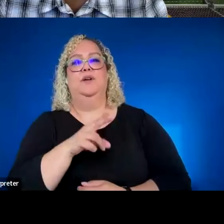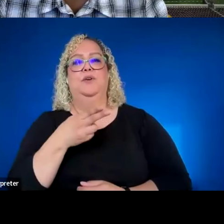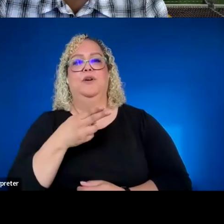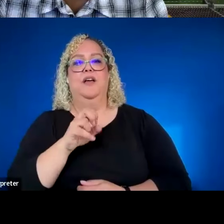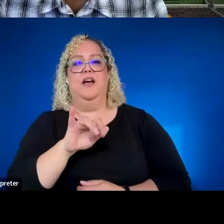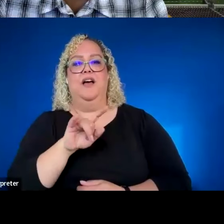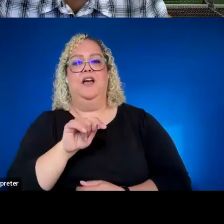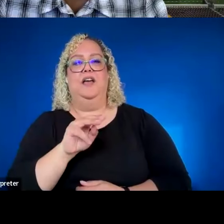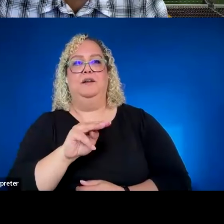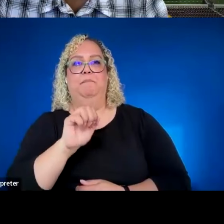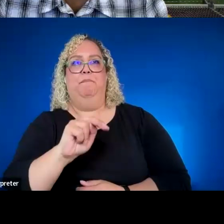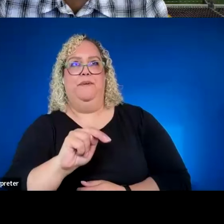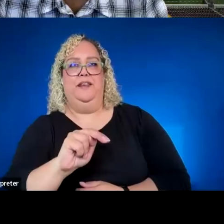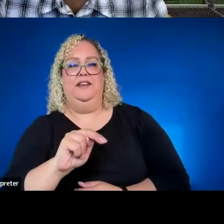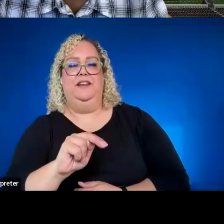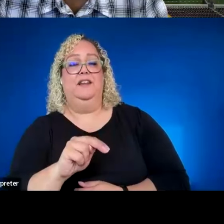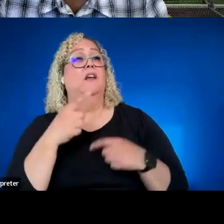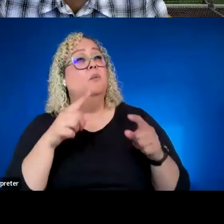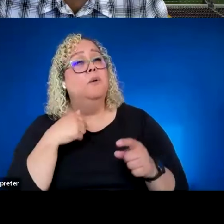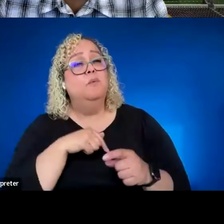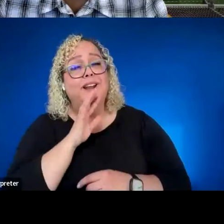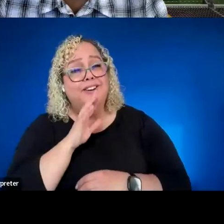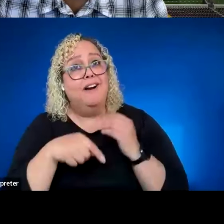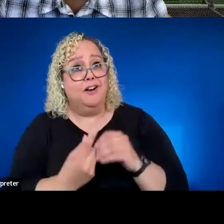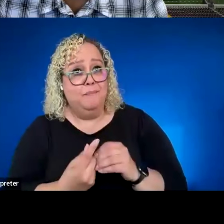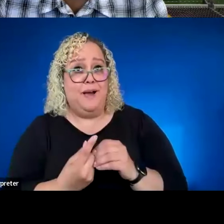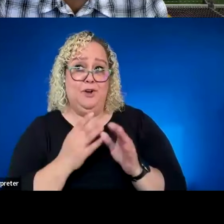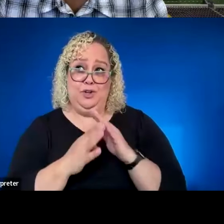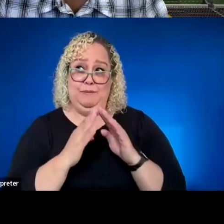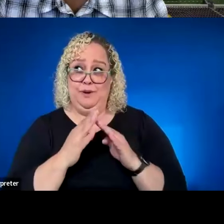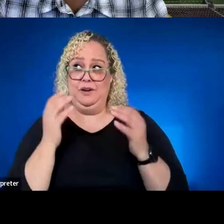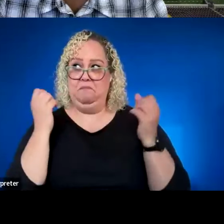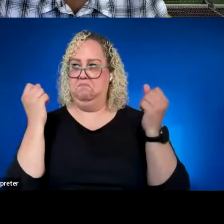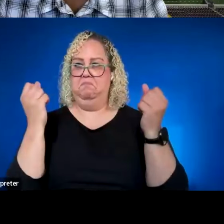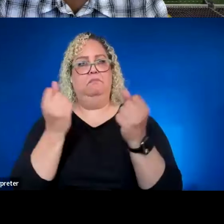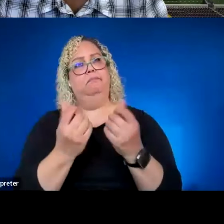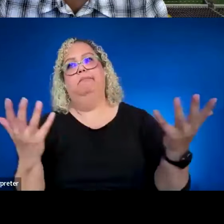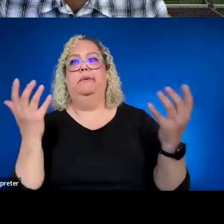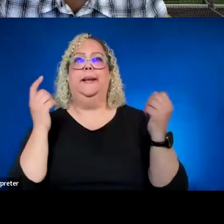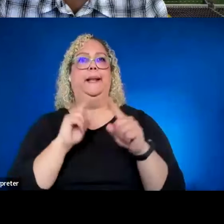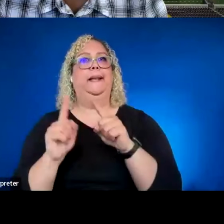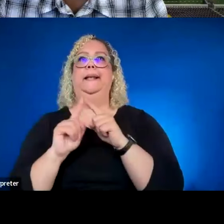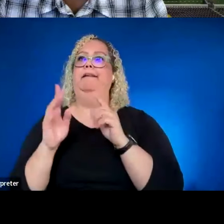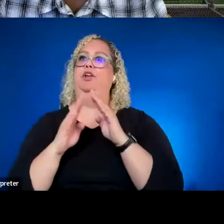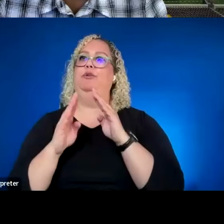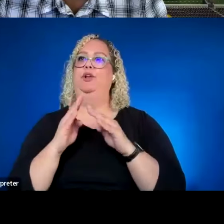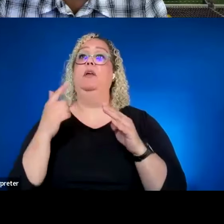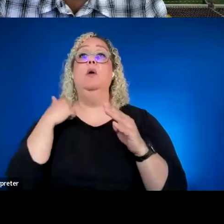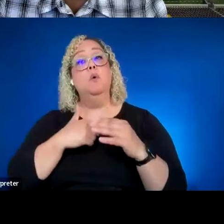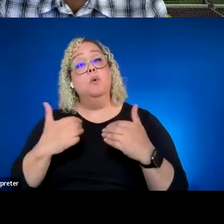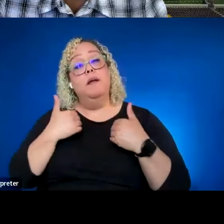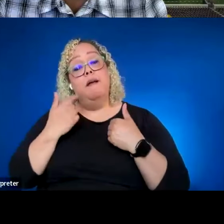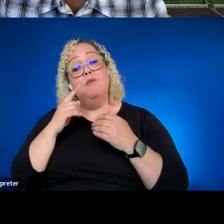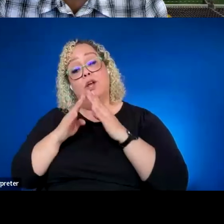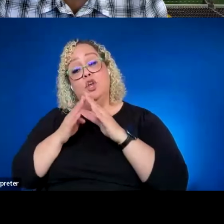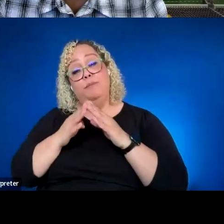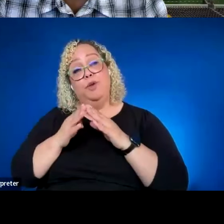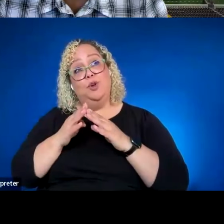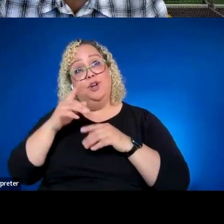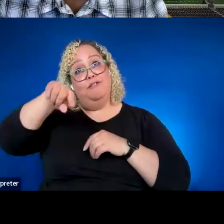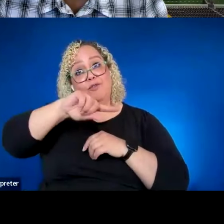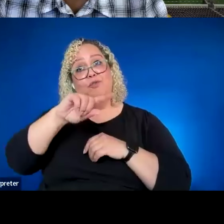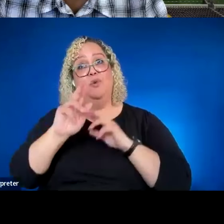about community, there are many different communities, and there's a community of those individuals that support you as you're coming through